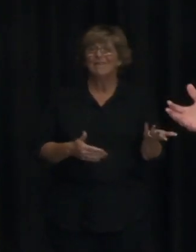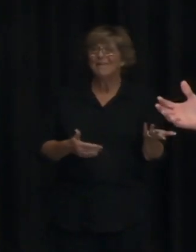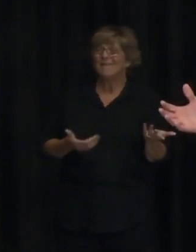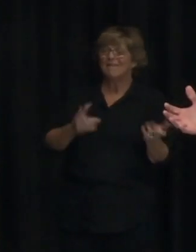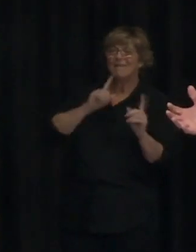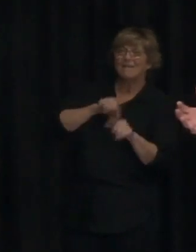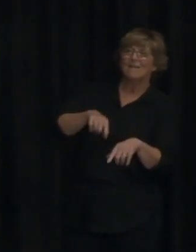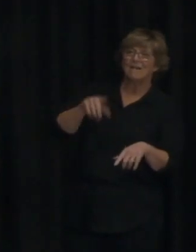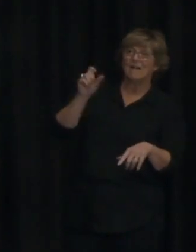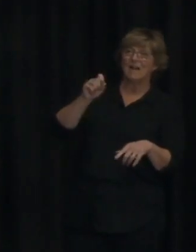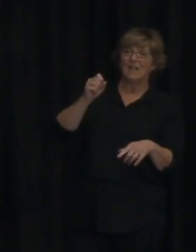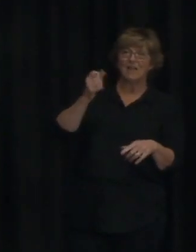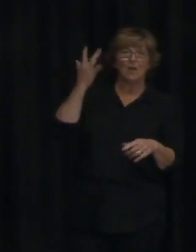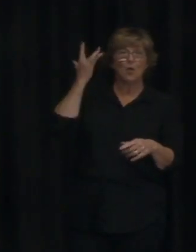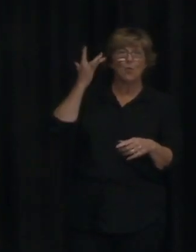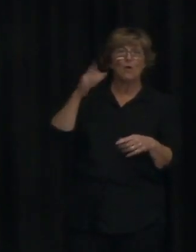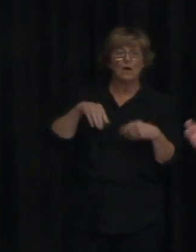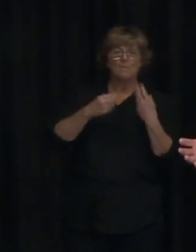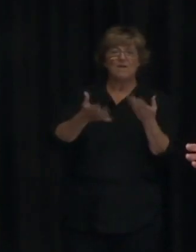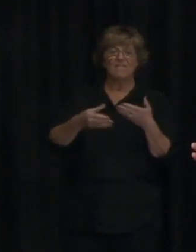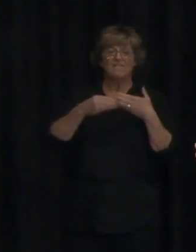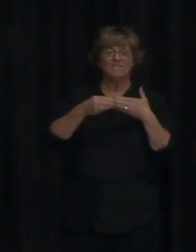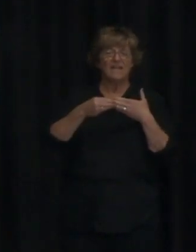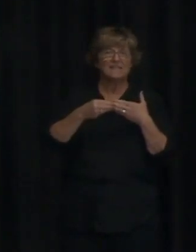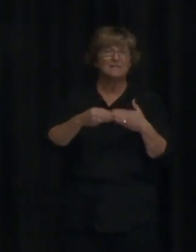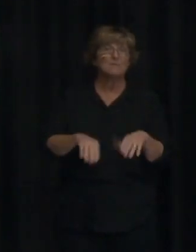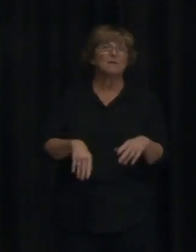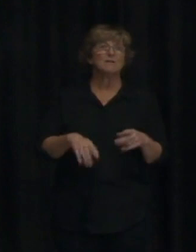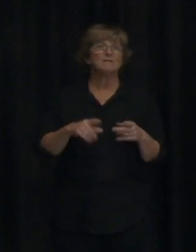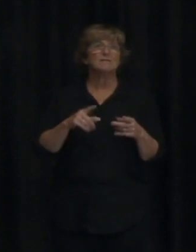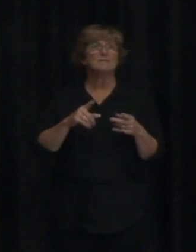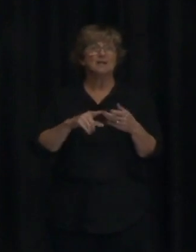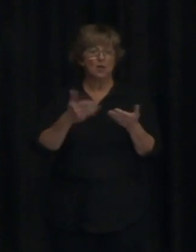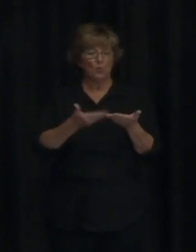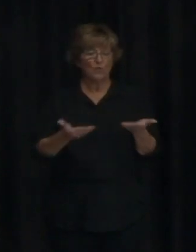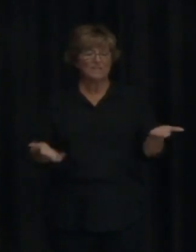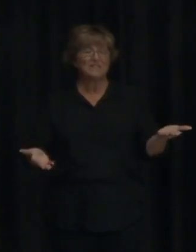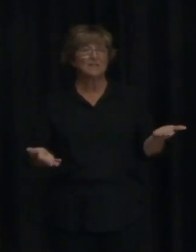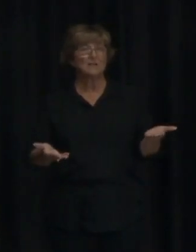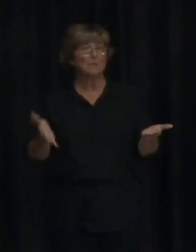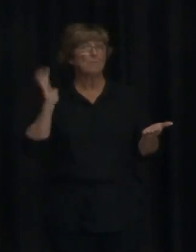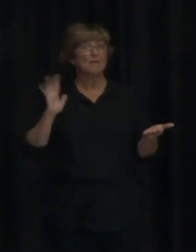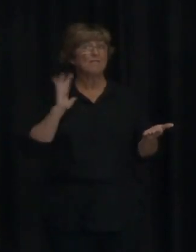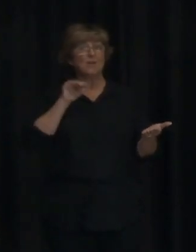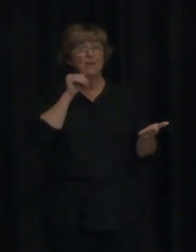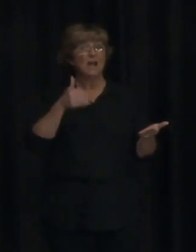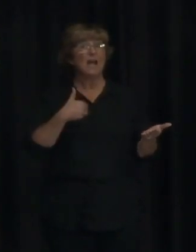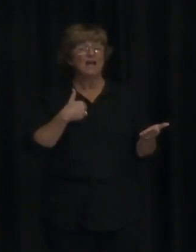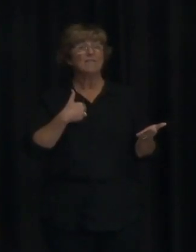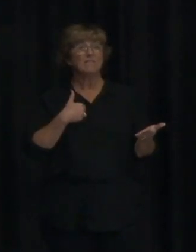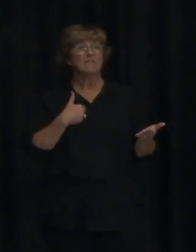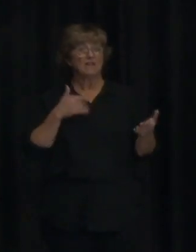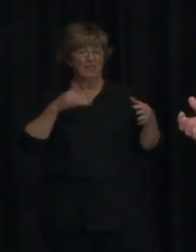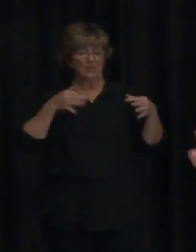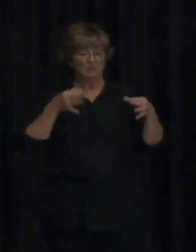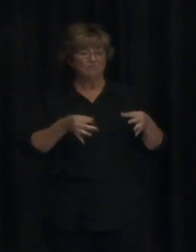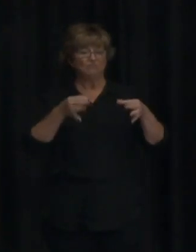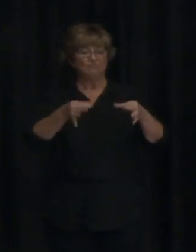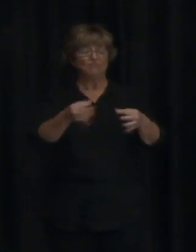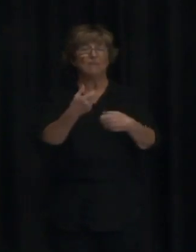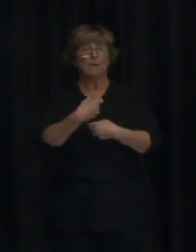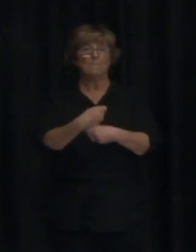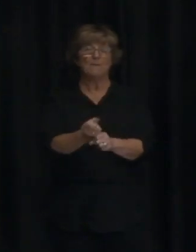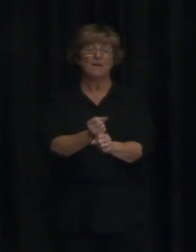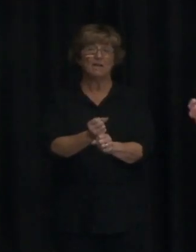again, of this agreement, is to provide flexibility, provide resources that otherwise didn't exist so those determinations can be made